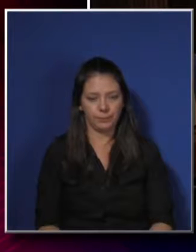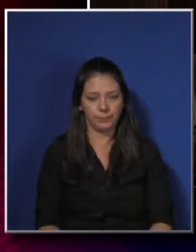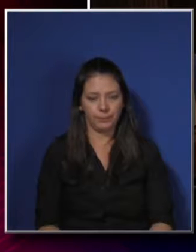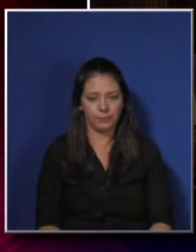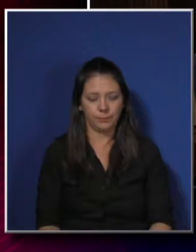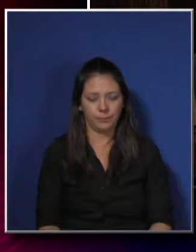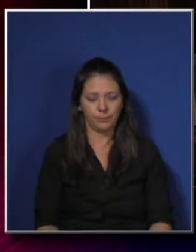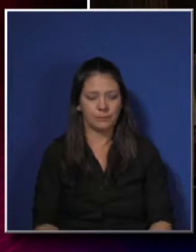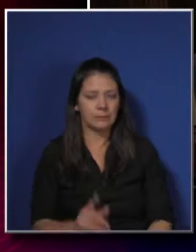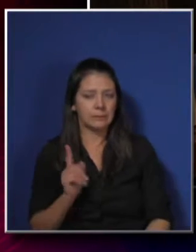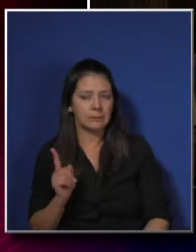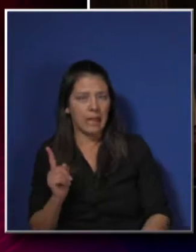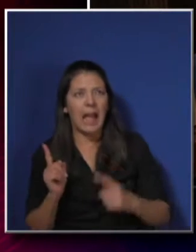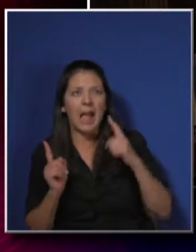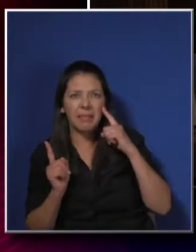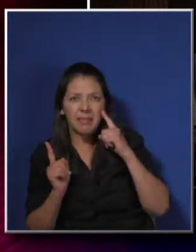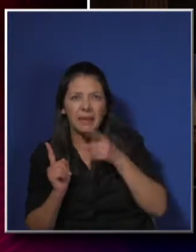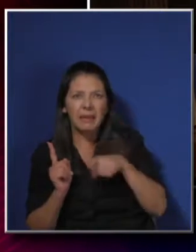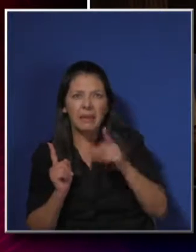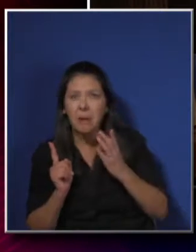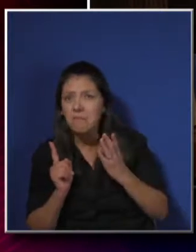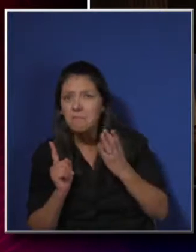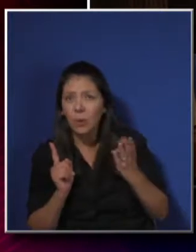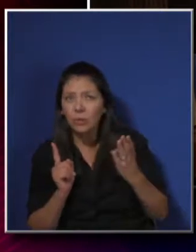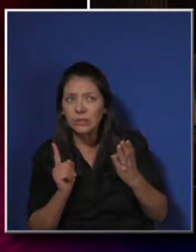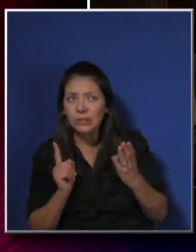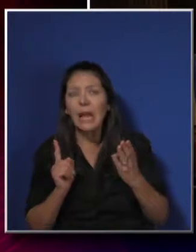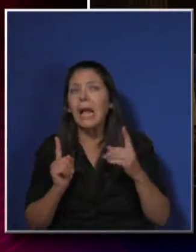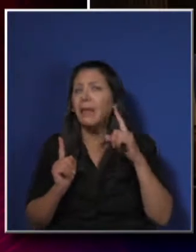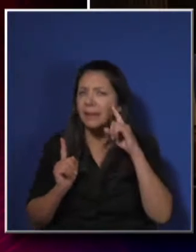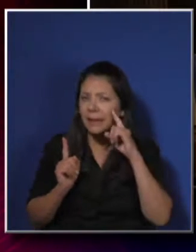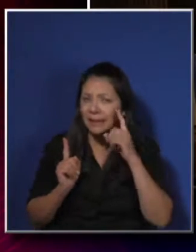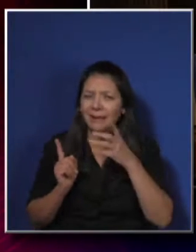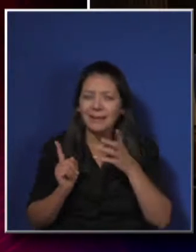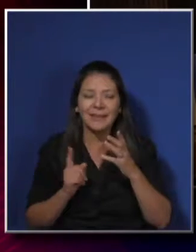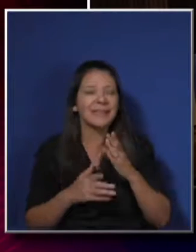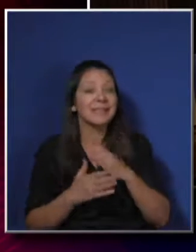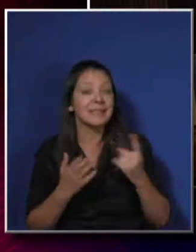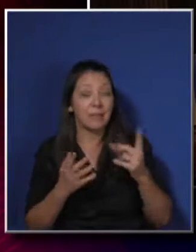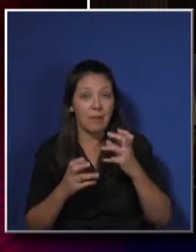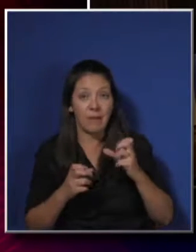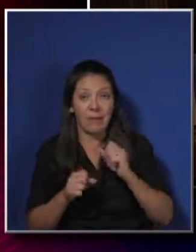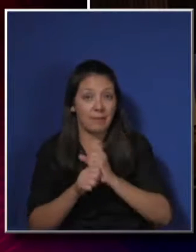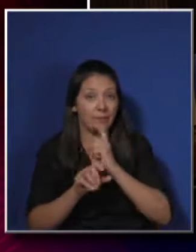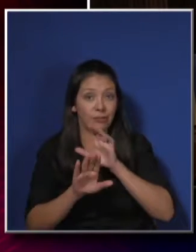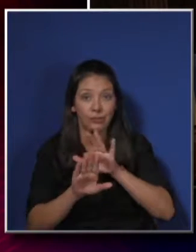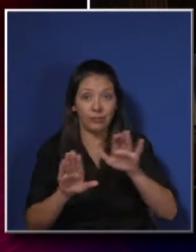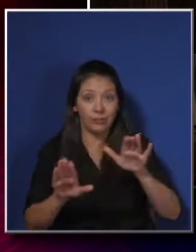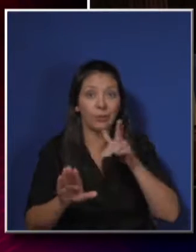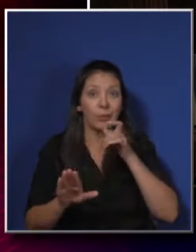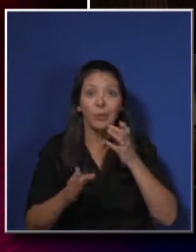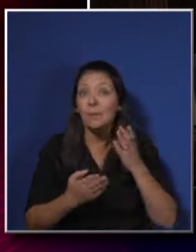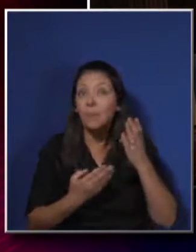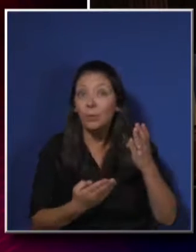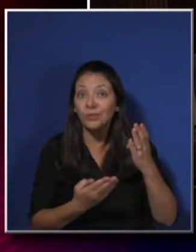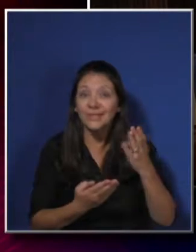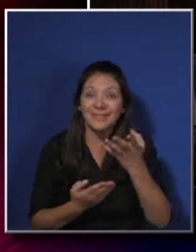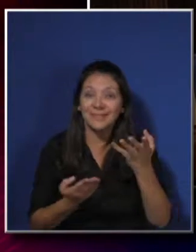Kind of hearing a motion. I think I hear a motion, but someone want to clarify that with a